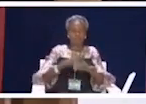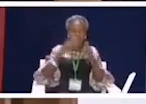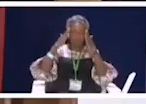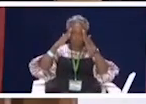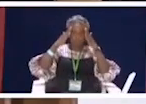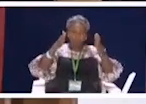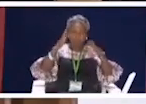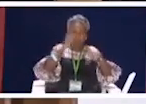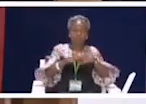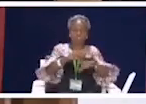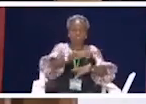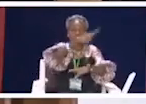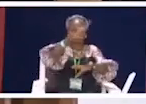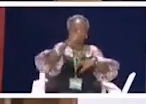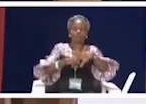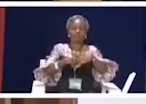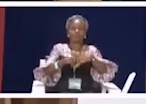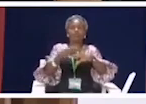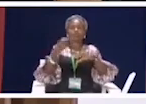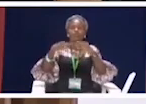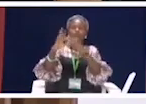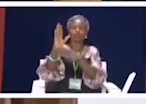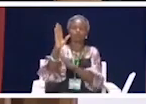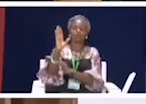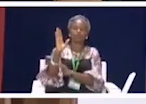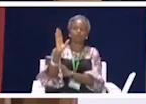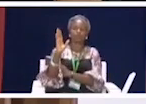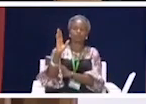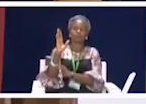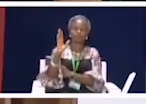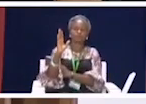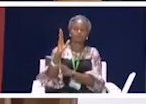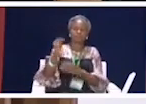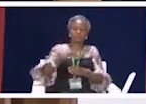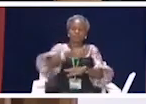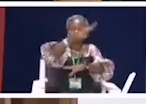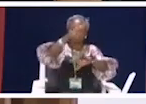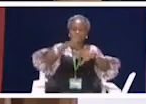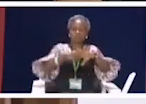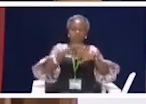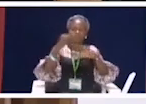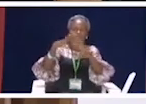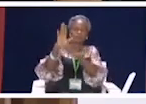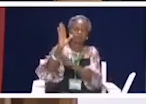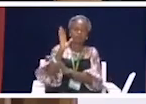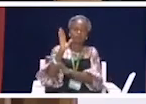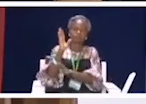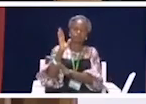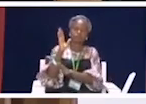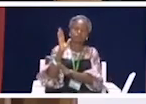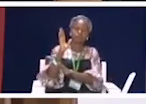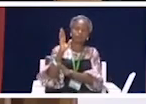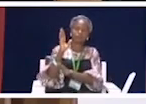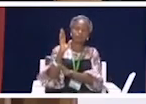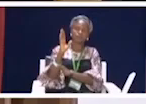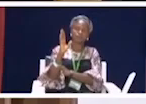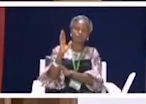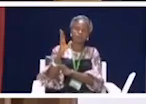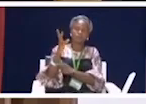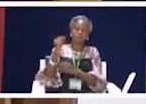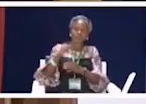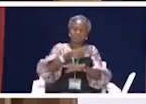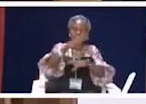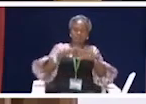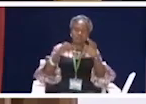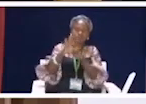the nature of God. The nature of God. By the nature of